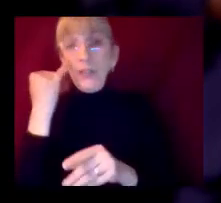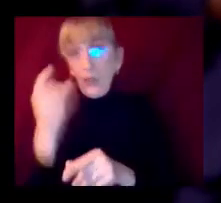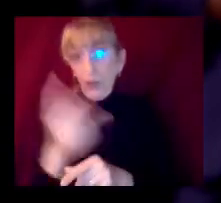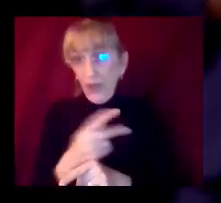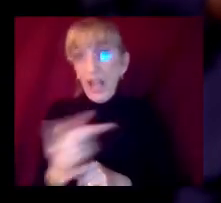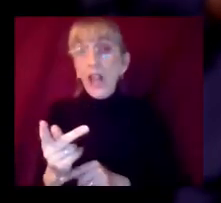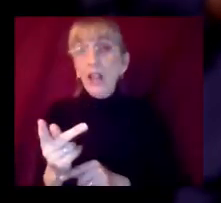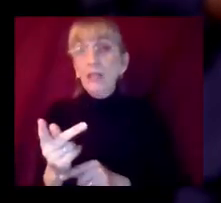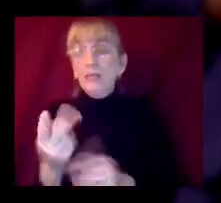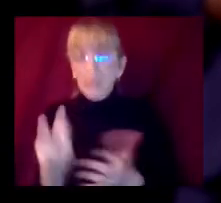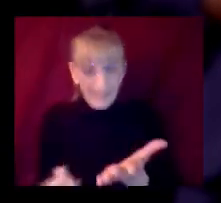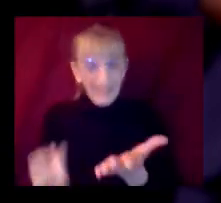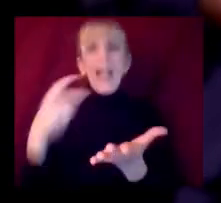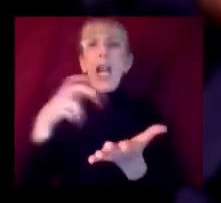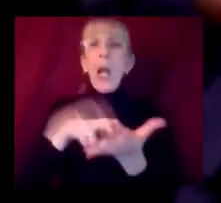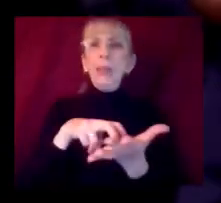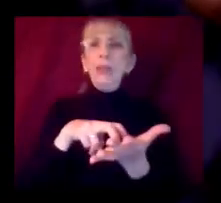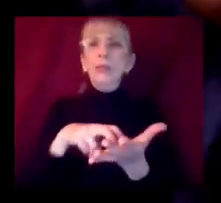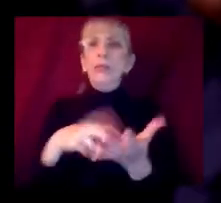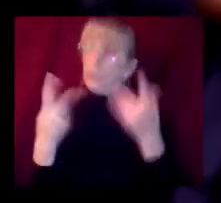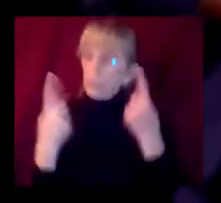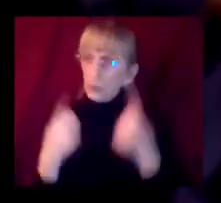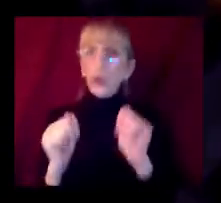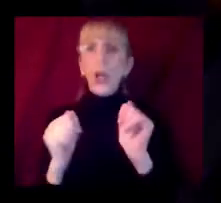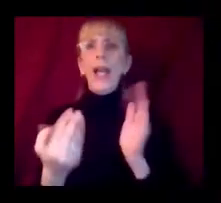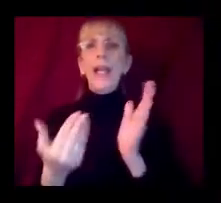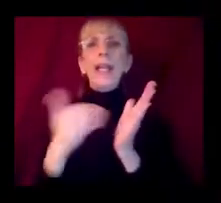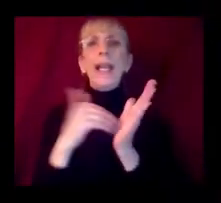up and try again.